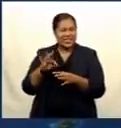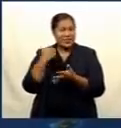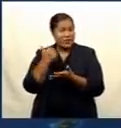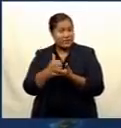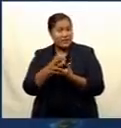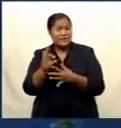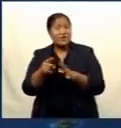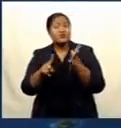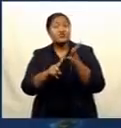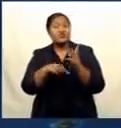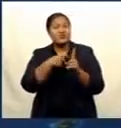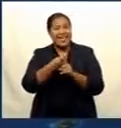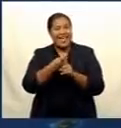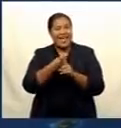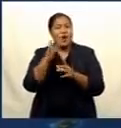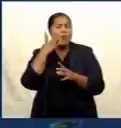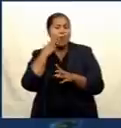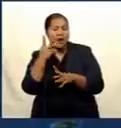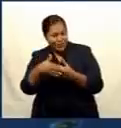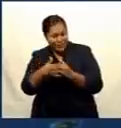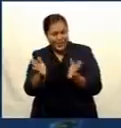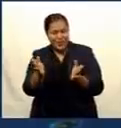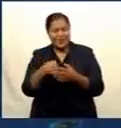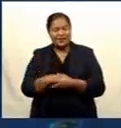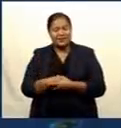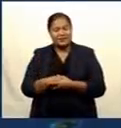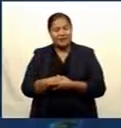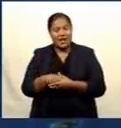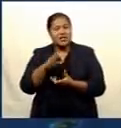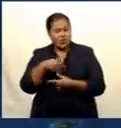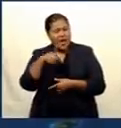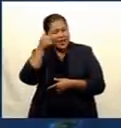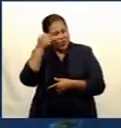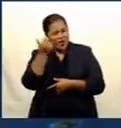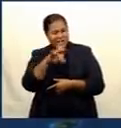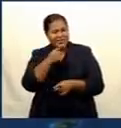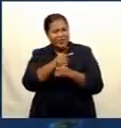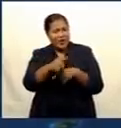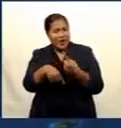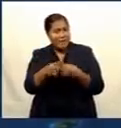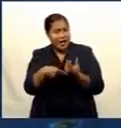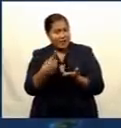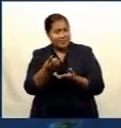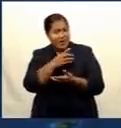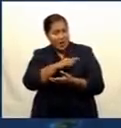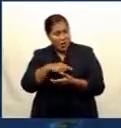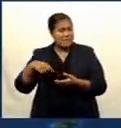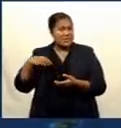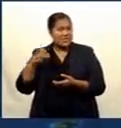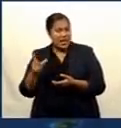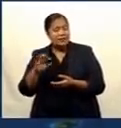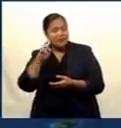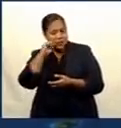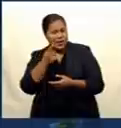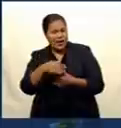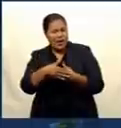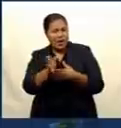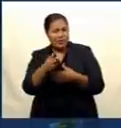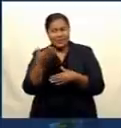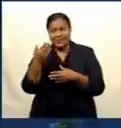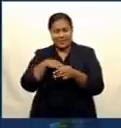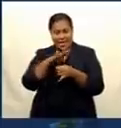to see when the recruitment will be opened. I know it was mentioned by the British High Commissioner that it will be opening by end